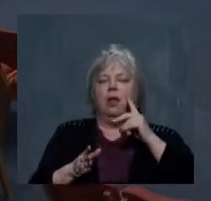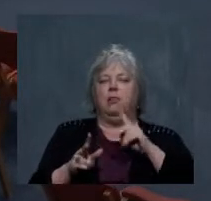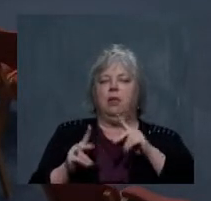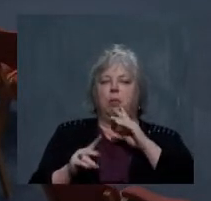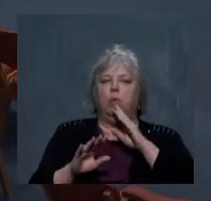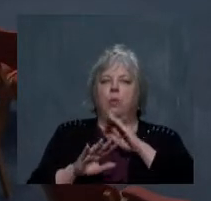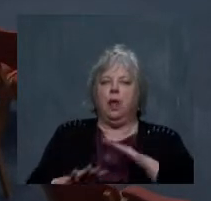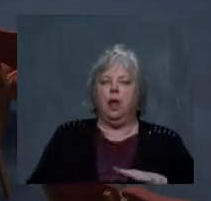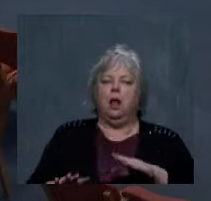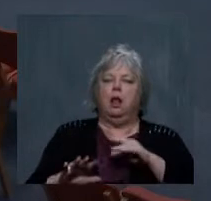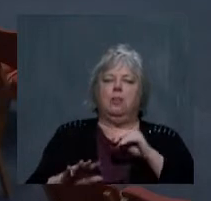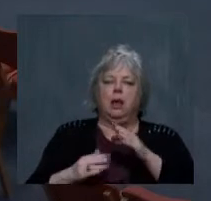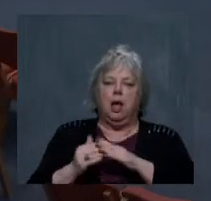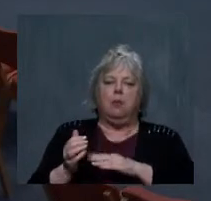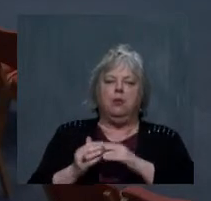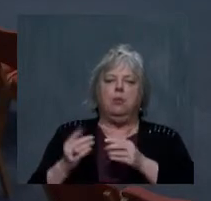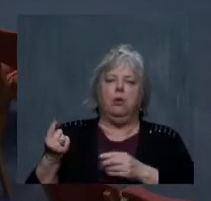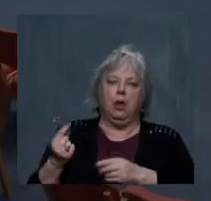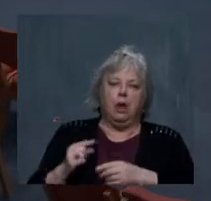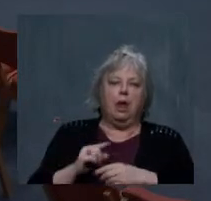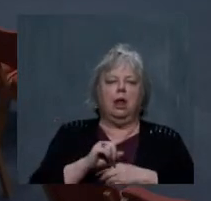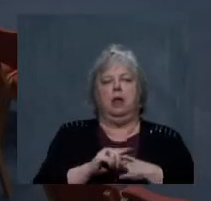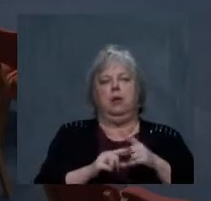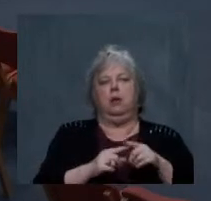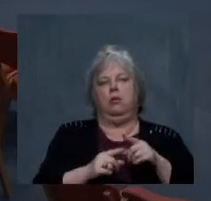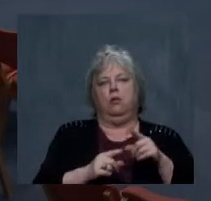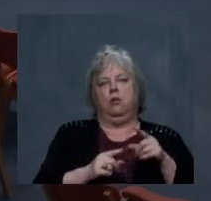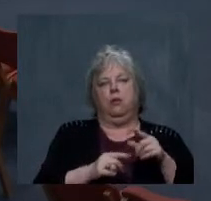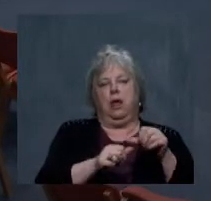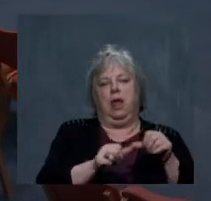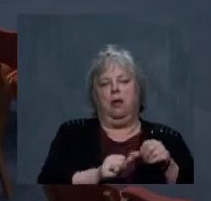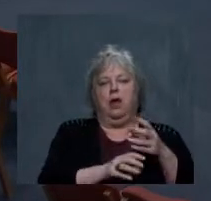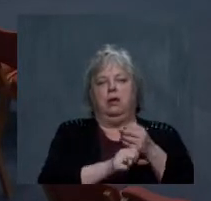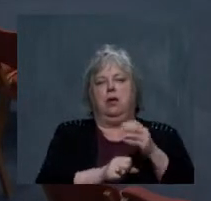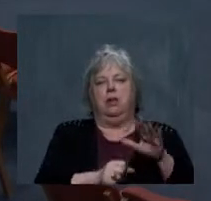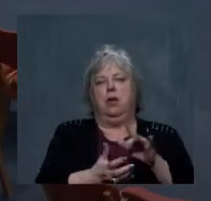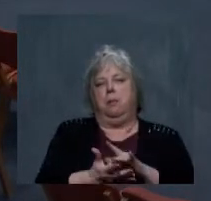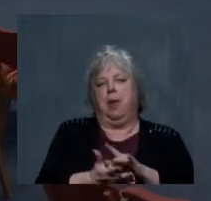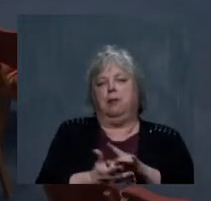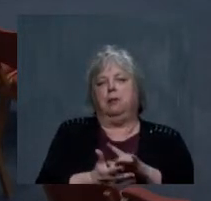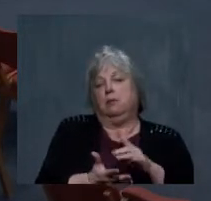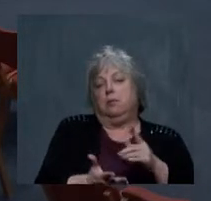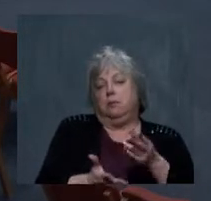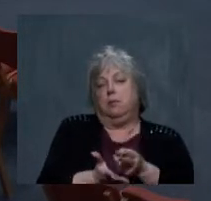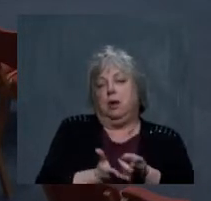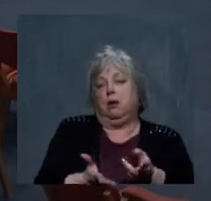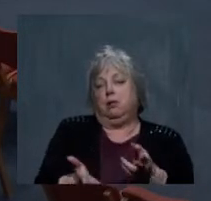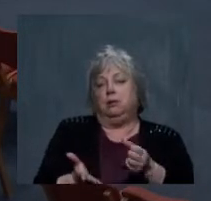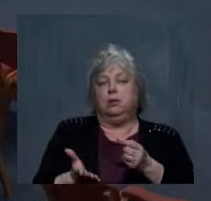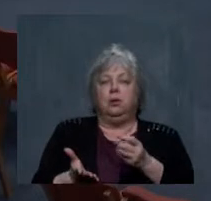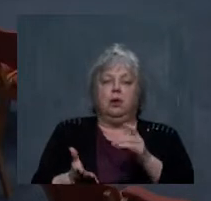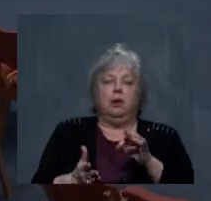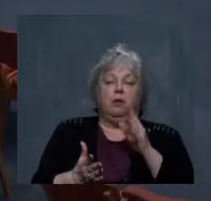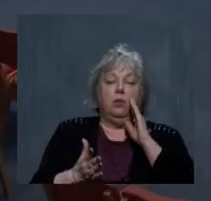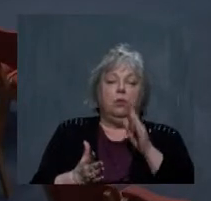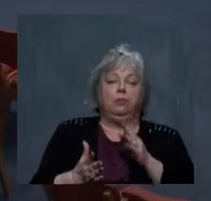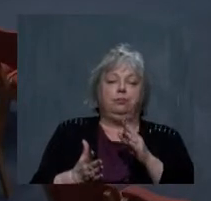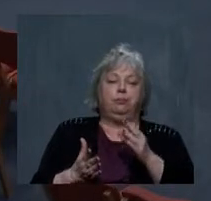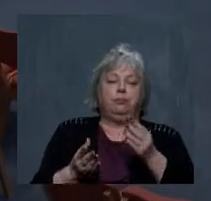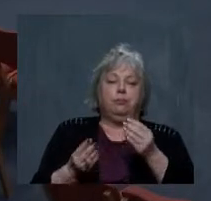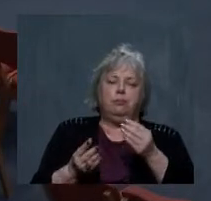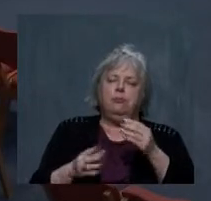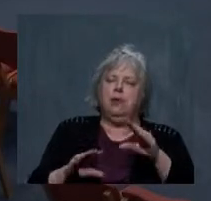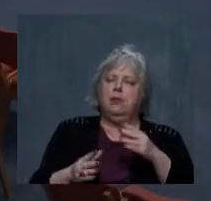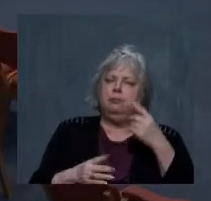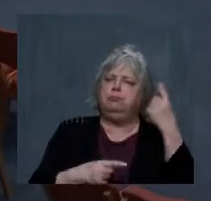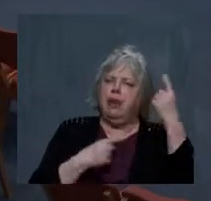They'll be more comfortable coming to this area to get their medicine, to be honest. So if you guys would just, you know, give it some